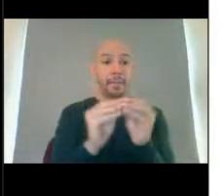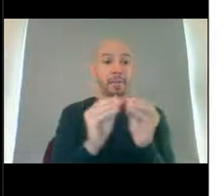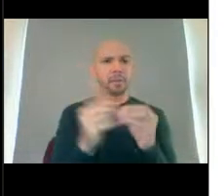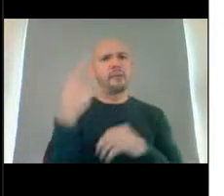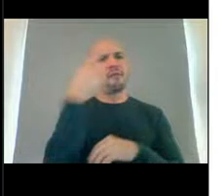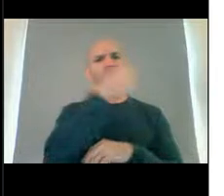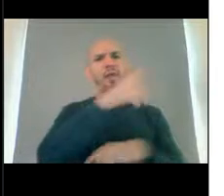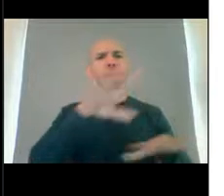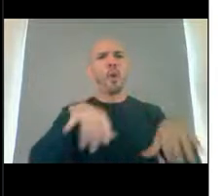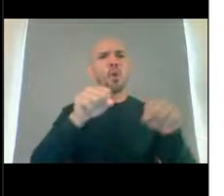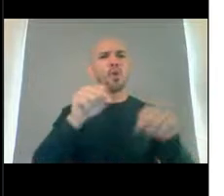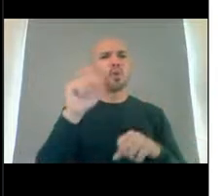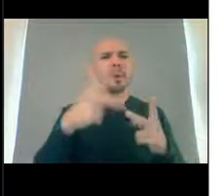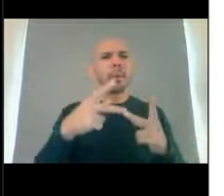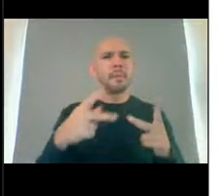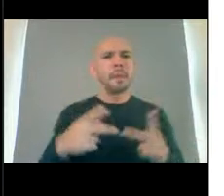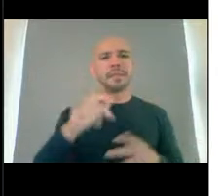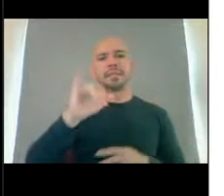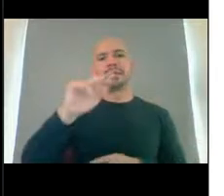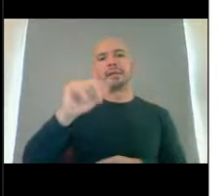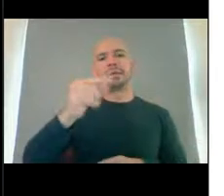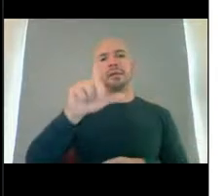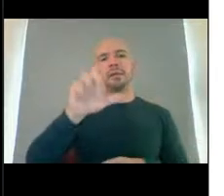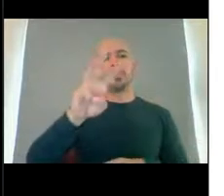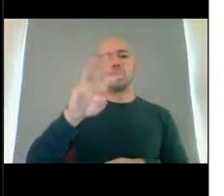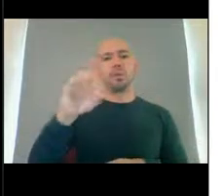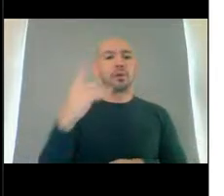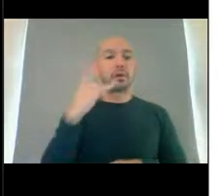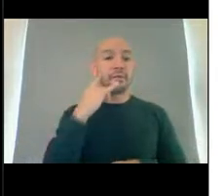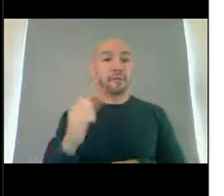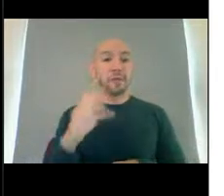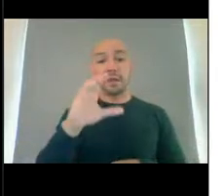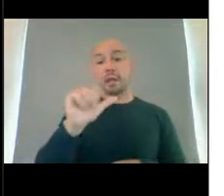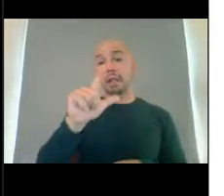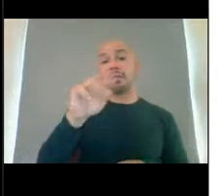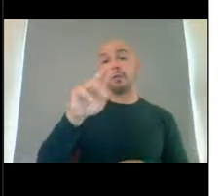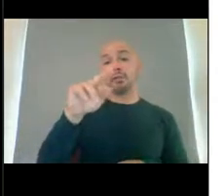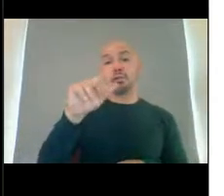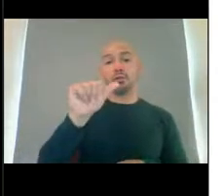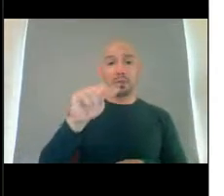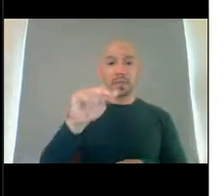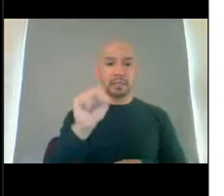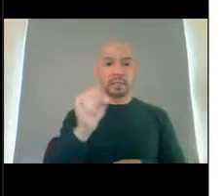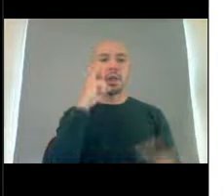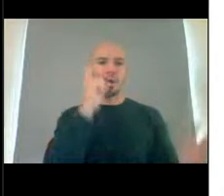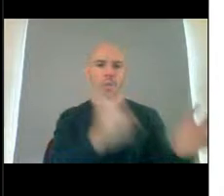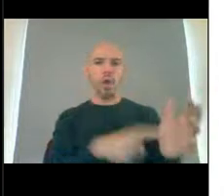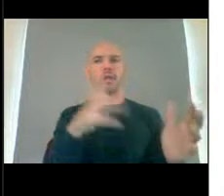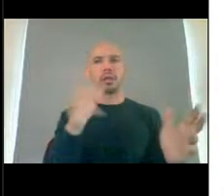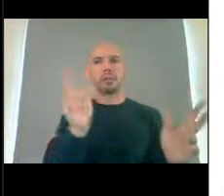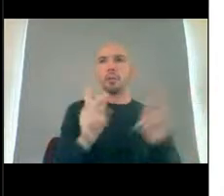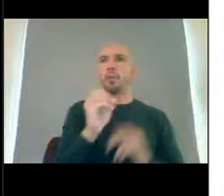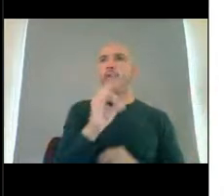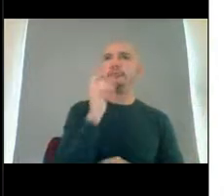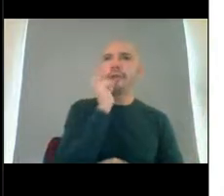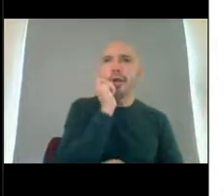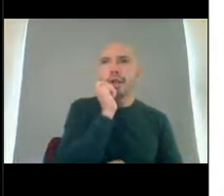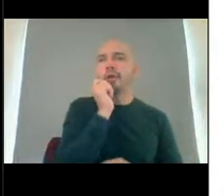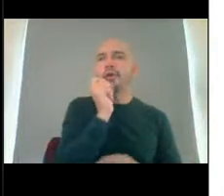so caltrans acknowledges that communities of color and underserved communities experience fewer